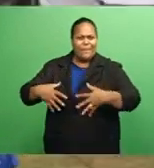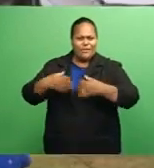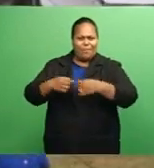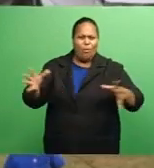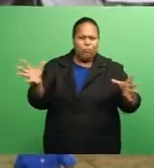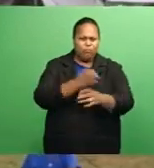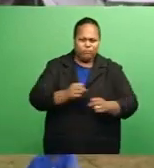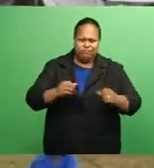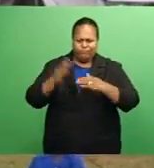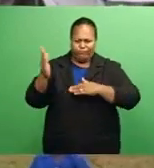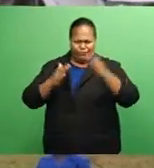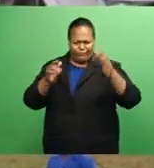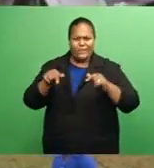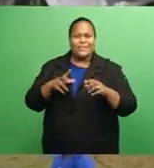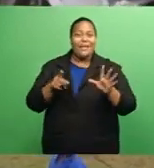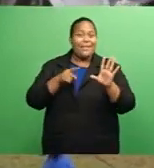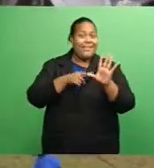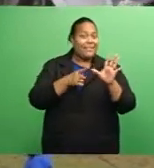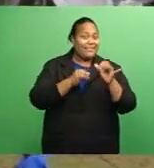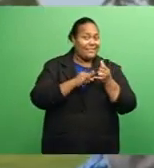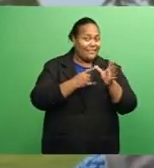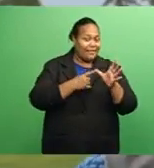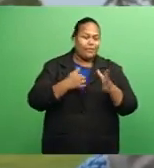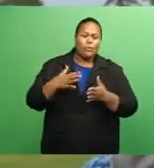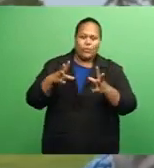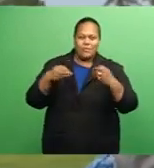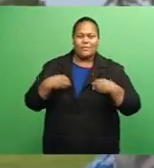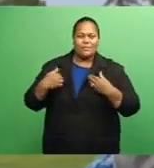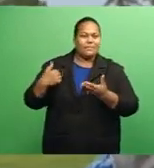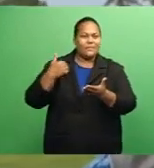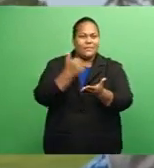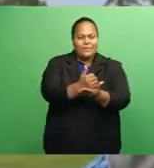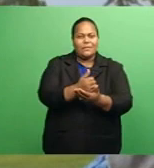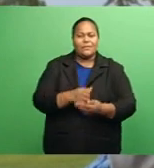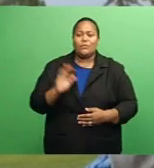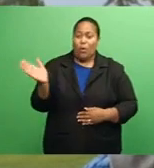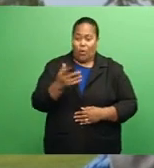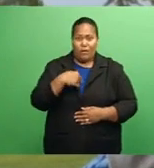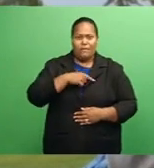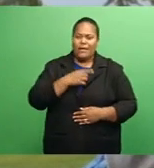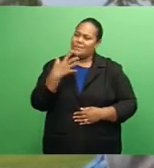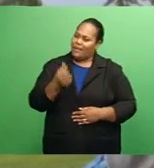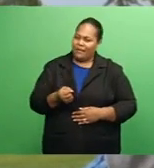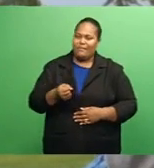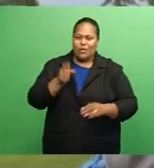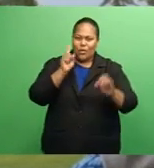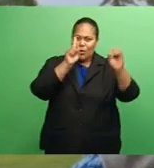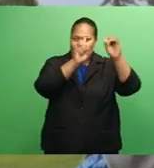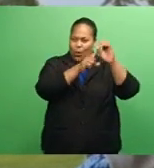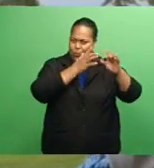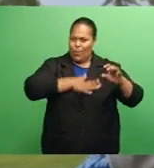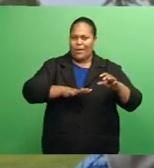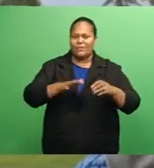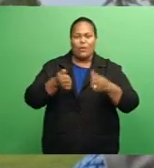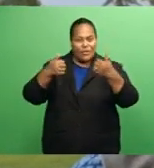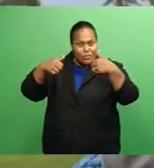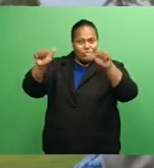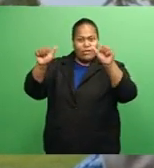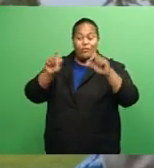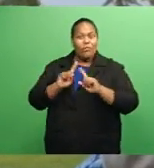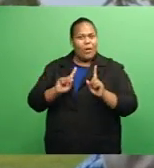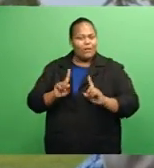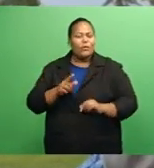Yasa and had received this assistance. All of us have a shared goal, that is seeing kids back in school,